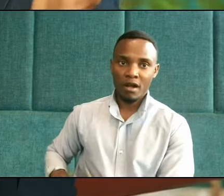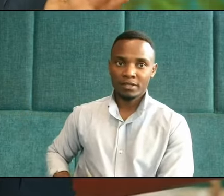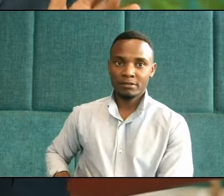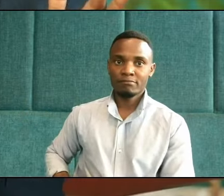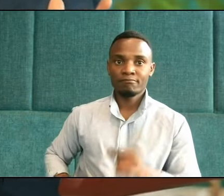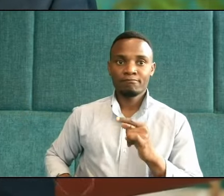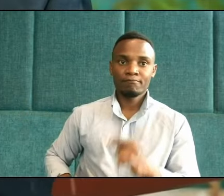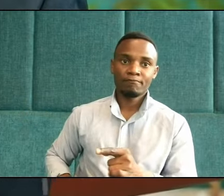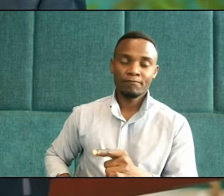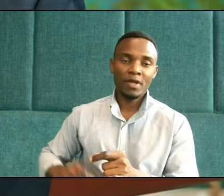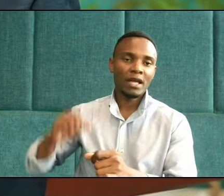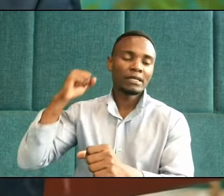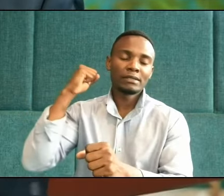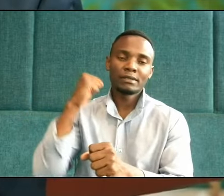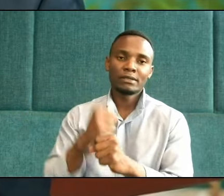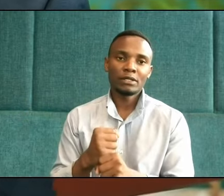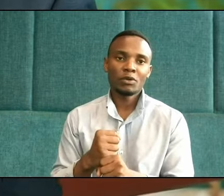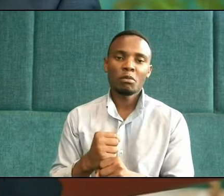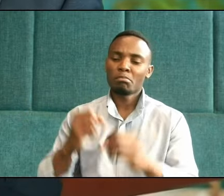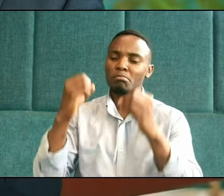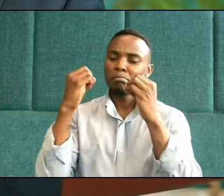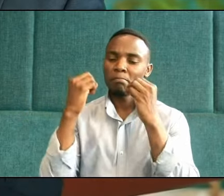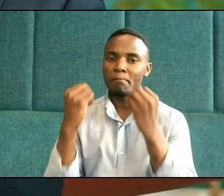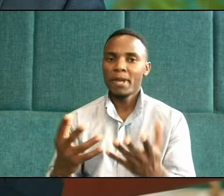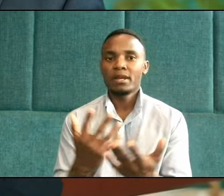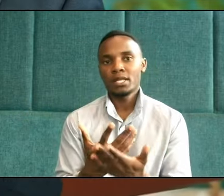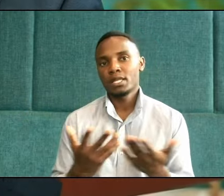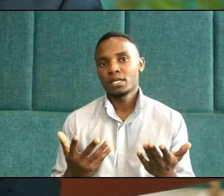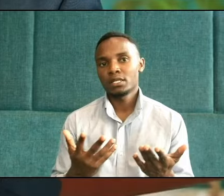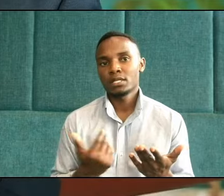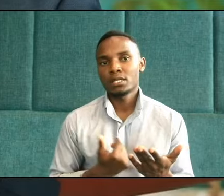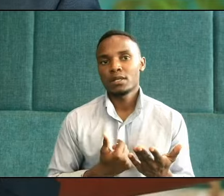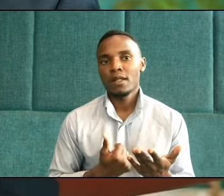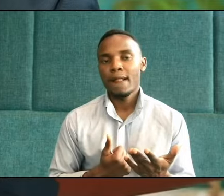has done much more.